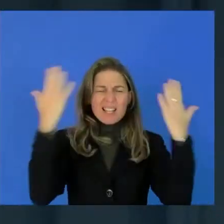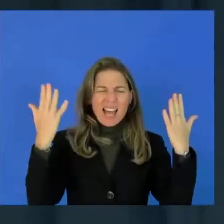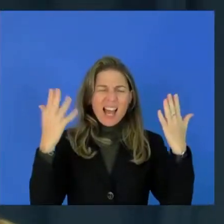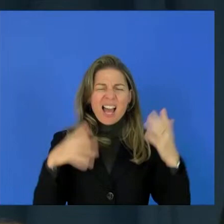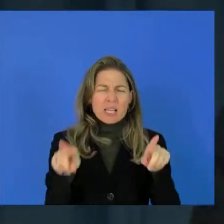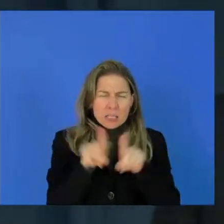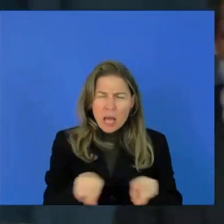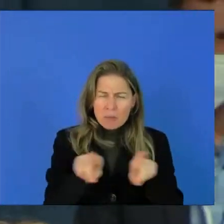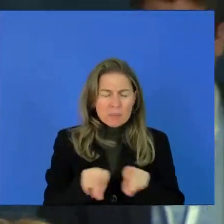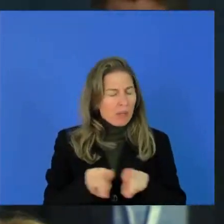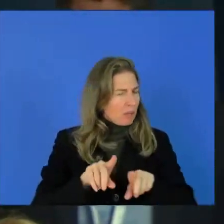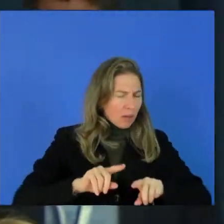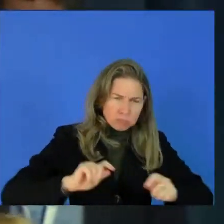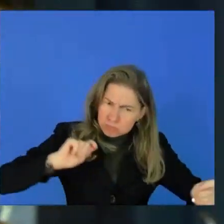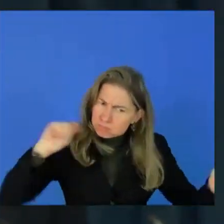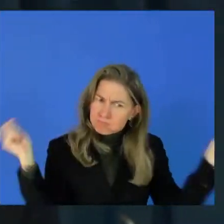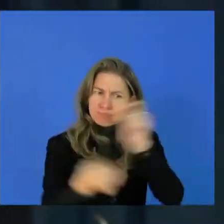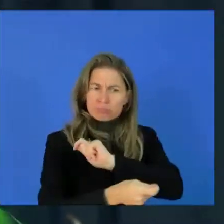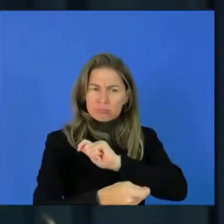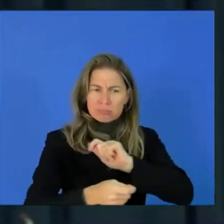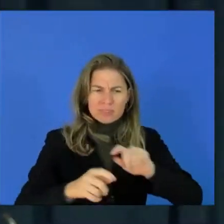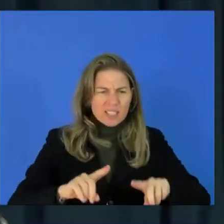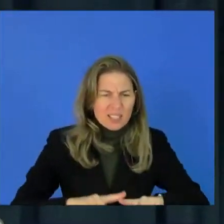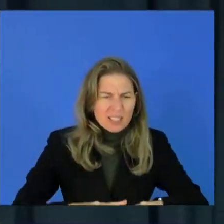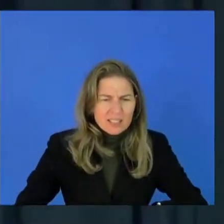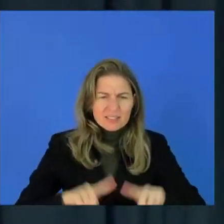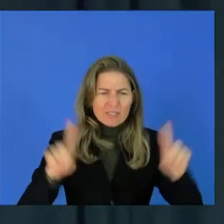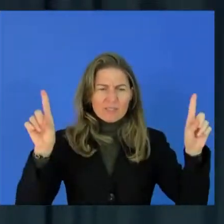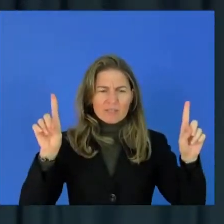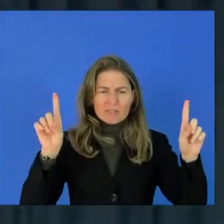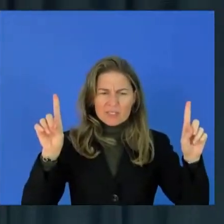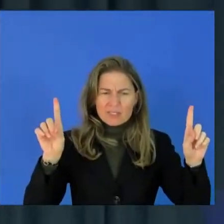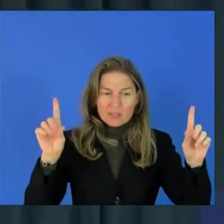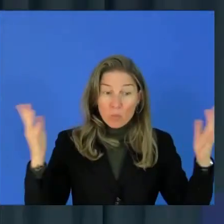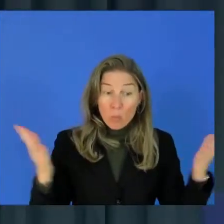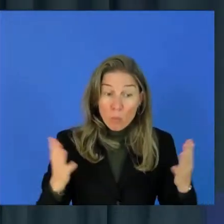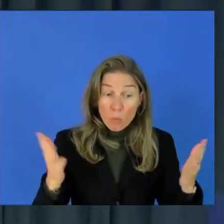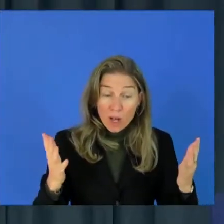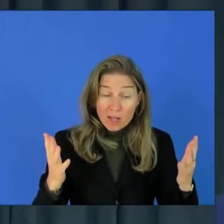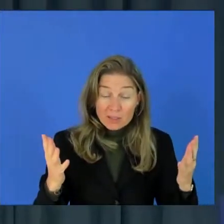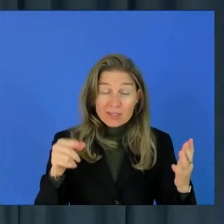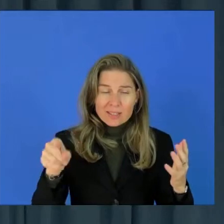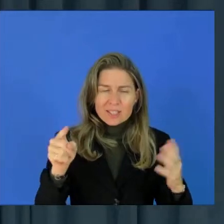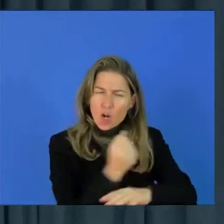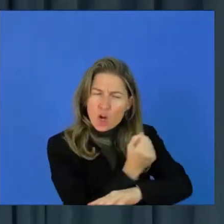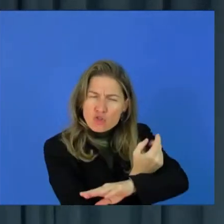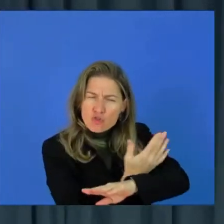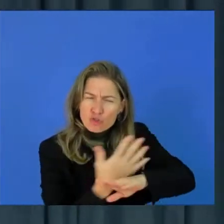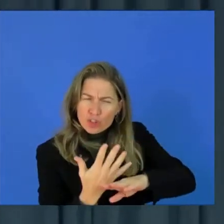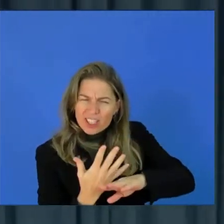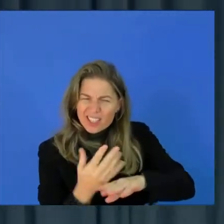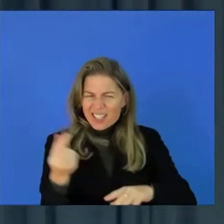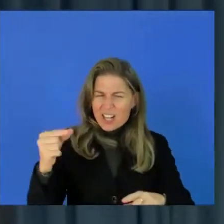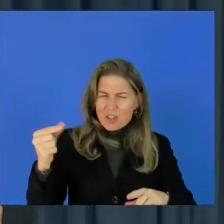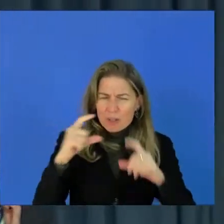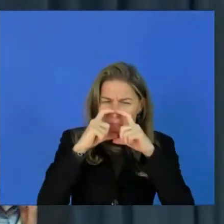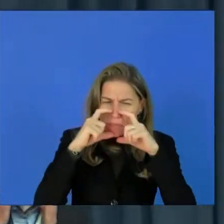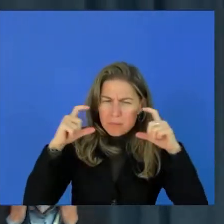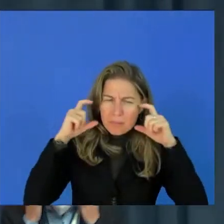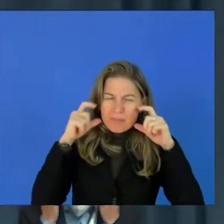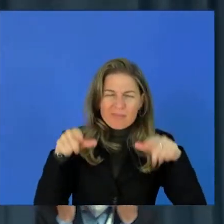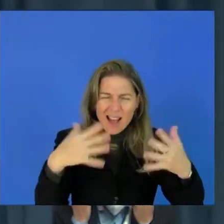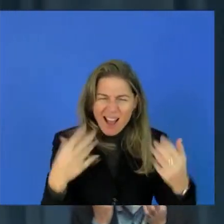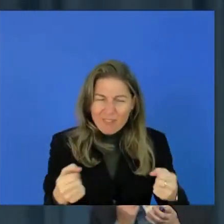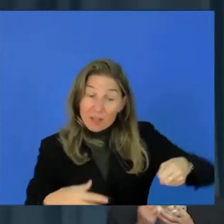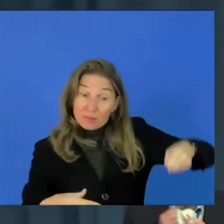up. Please wear your green mask that is in your Zero Project, Zero Conference